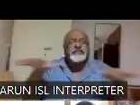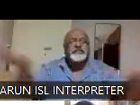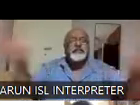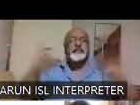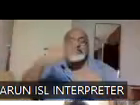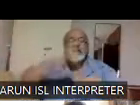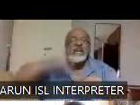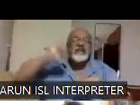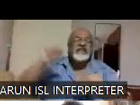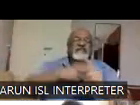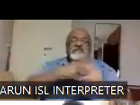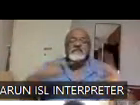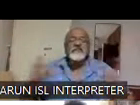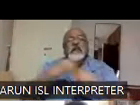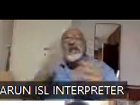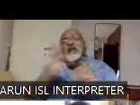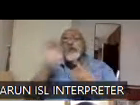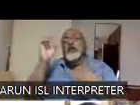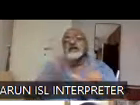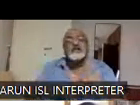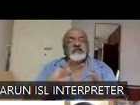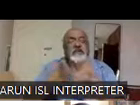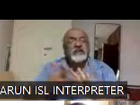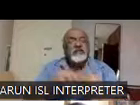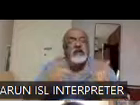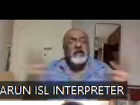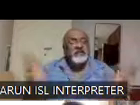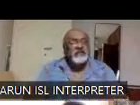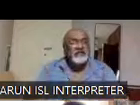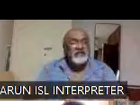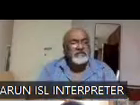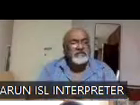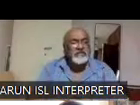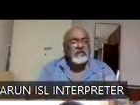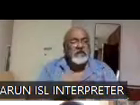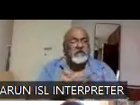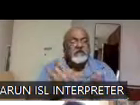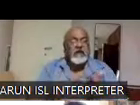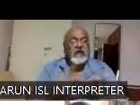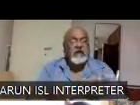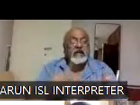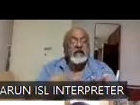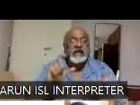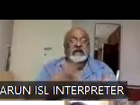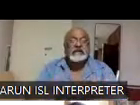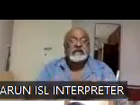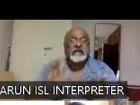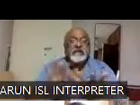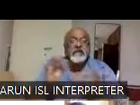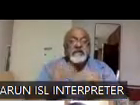and has brought about many policy changes in India. Next to her is Malini Chip's mother. Arun, what